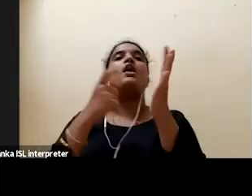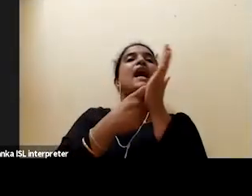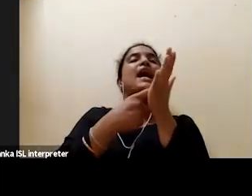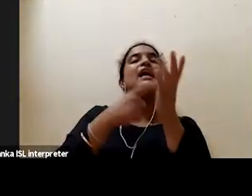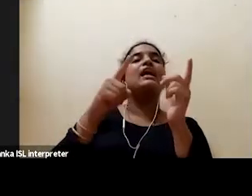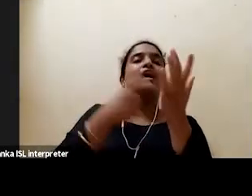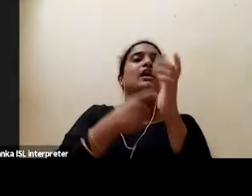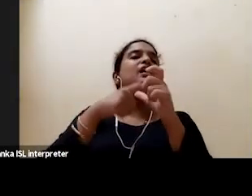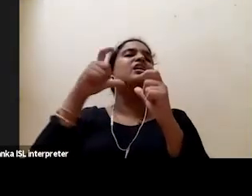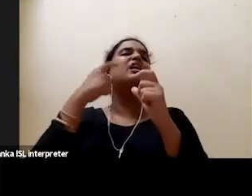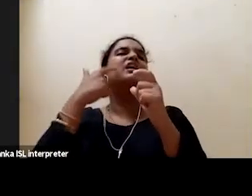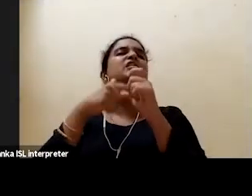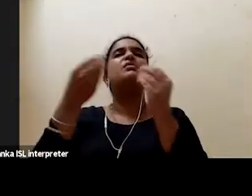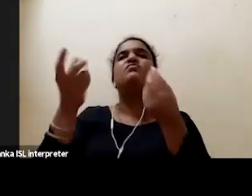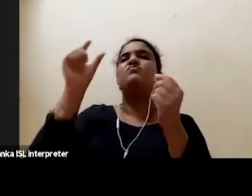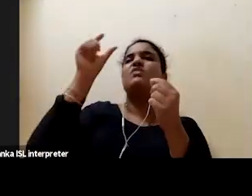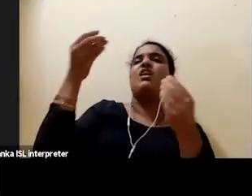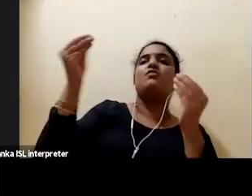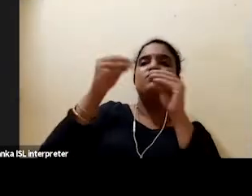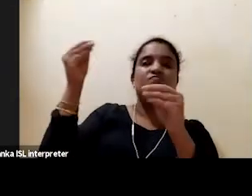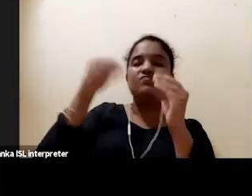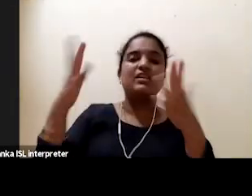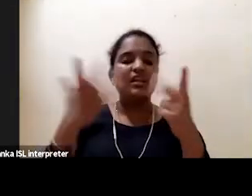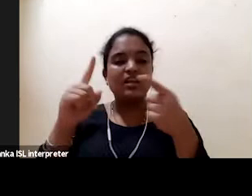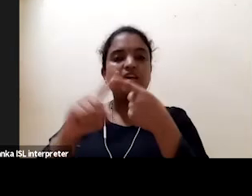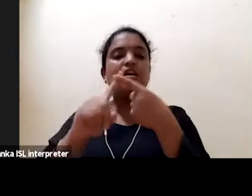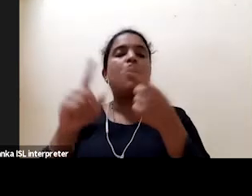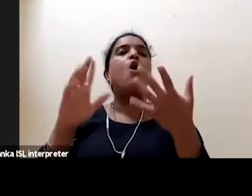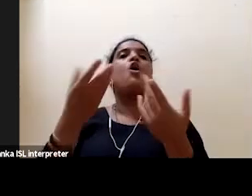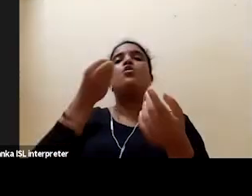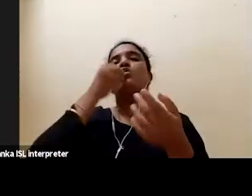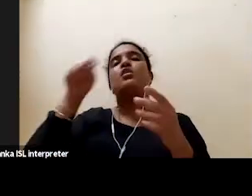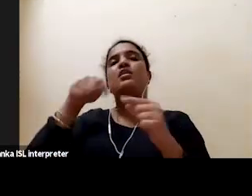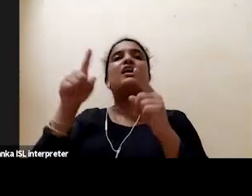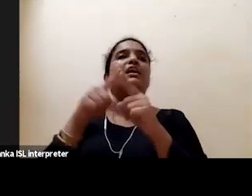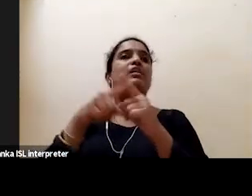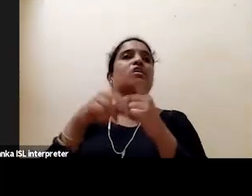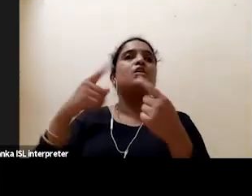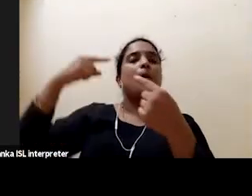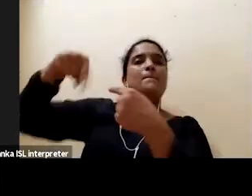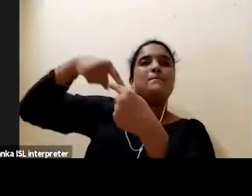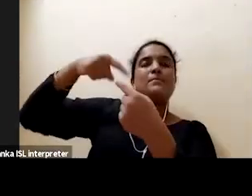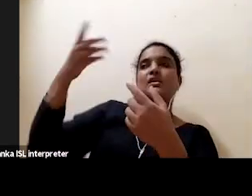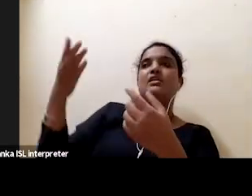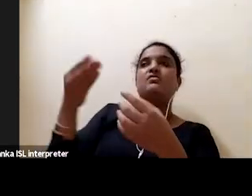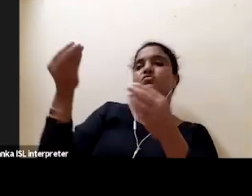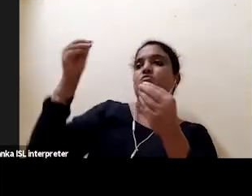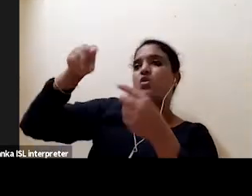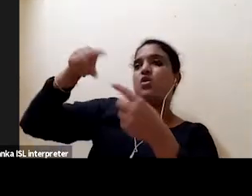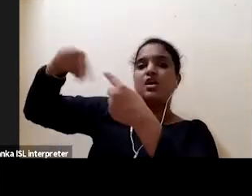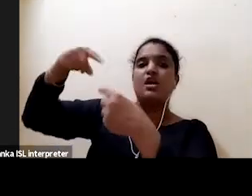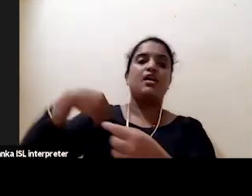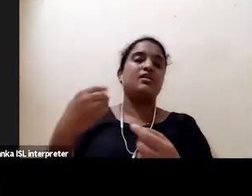could be giving a good deal about a kitchen appliance, like say a spice grinder, and you can say that hey,